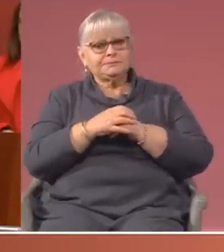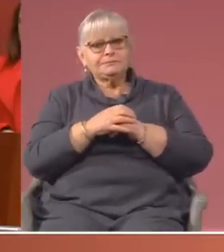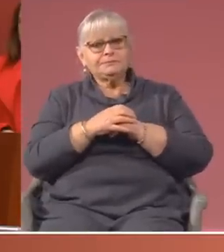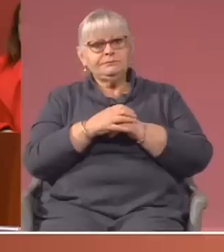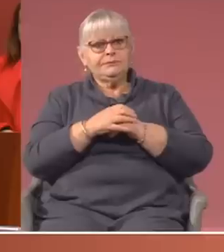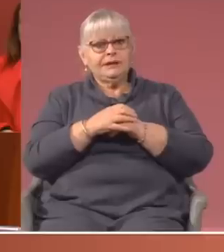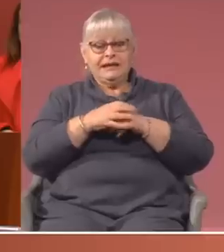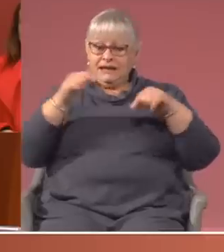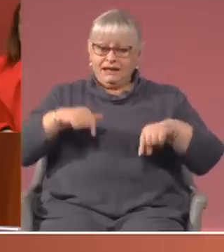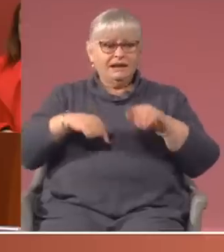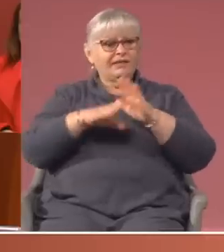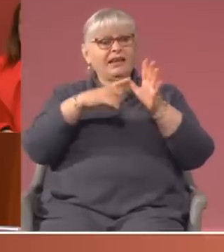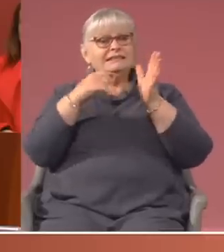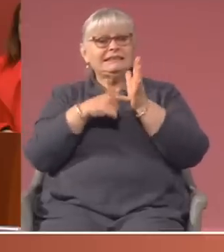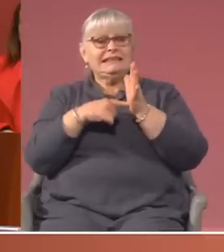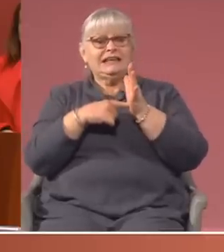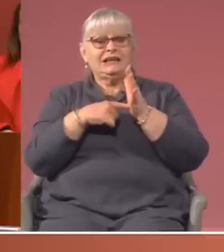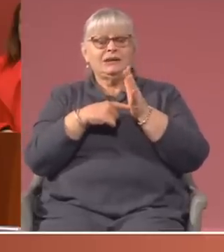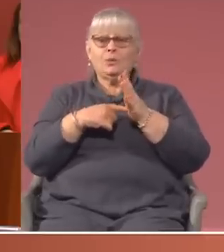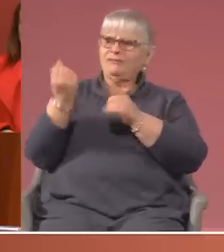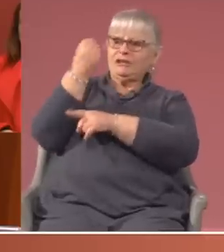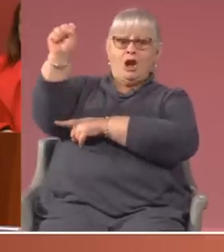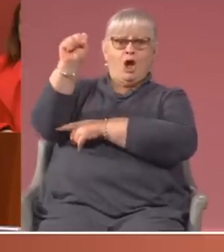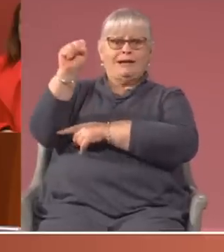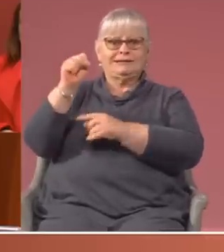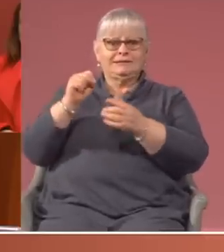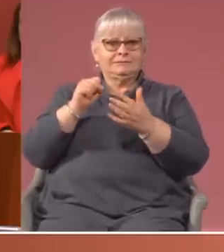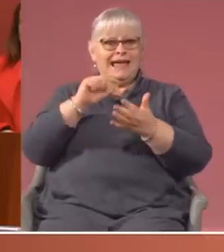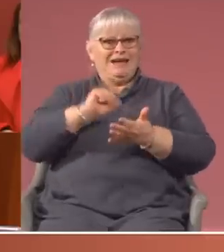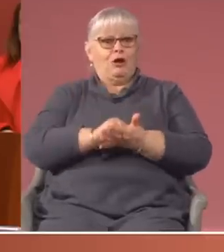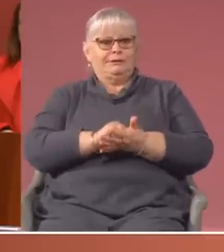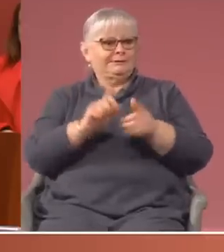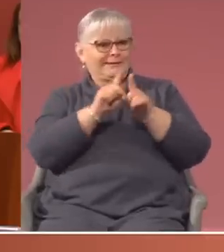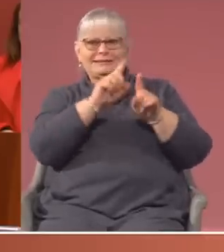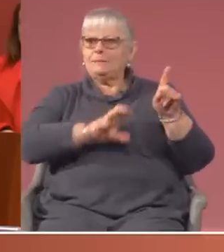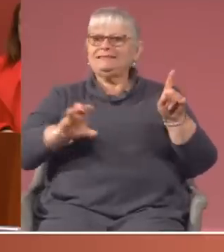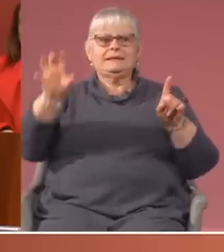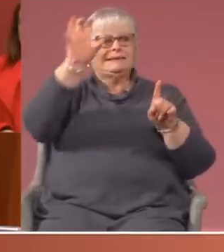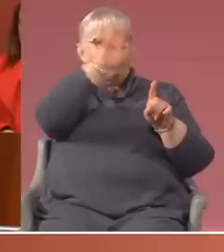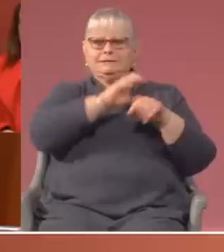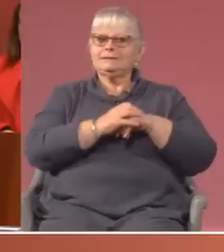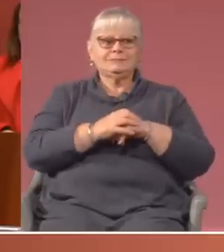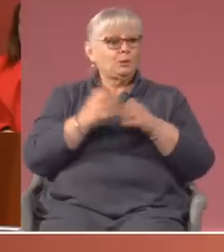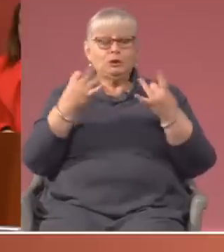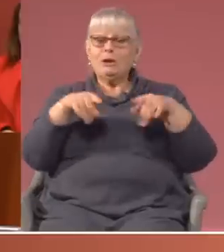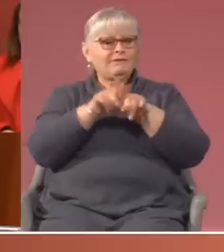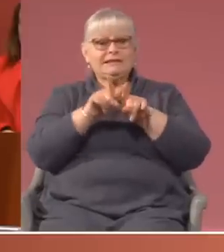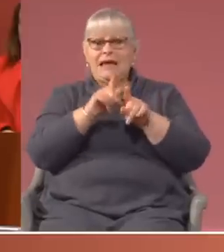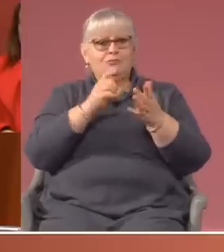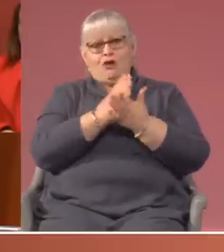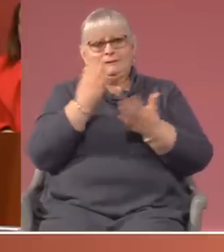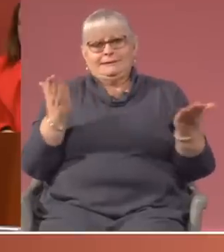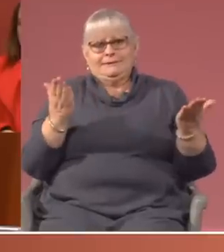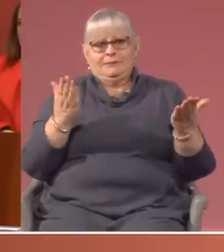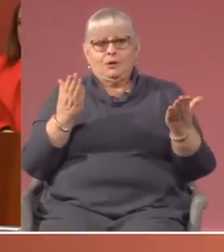Here in the ACT, we've been denied rights held by the states. It's time for us to restore the right of the